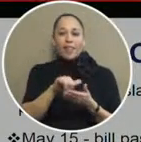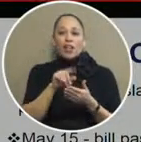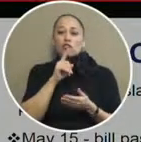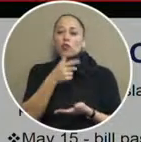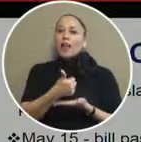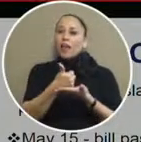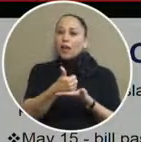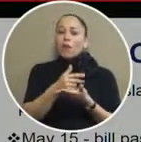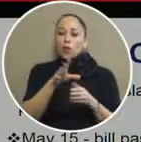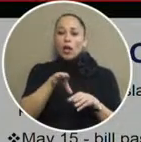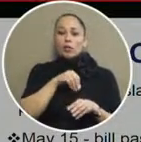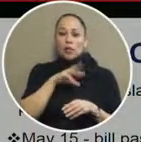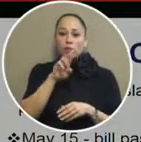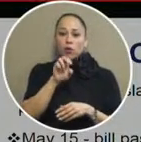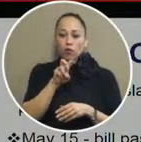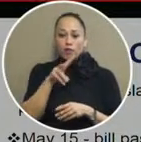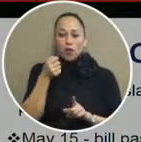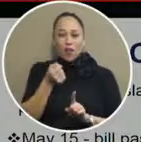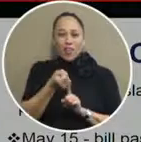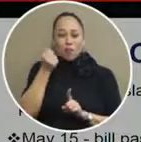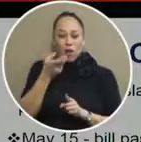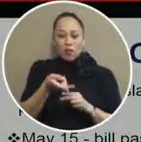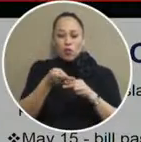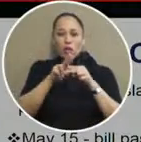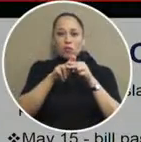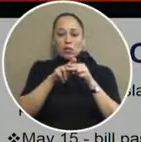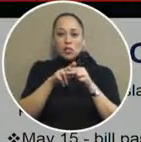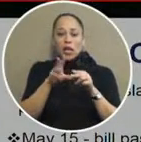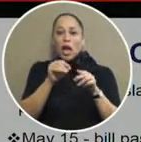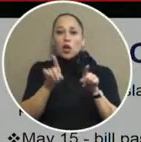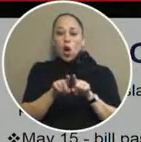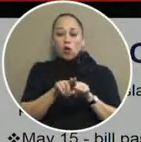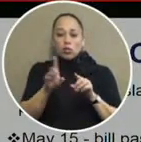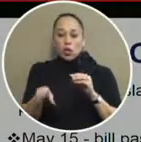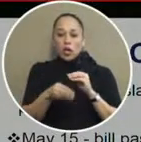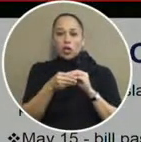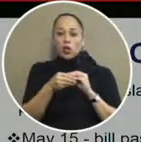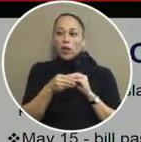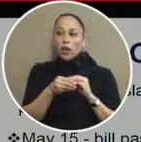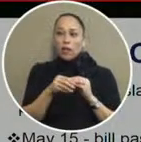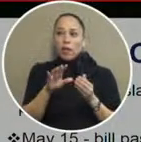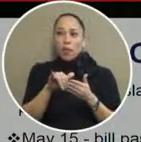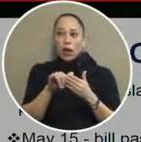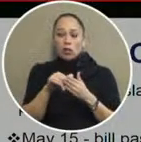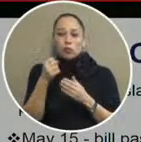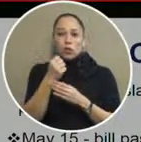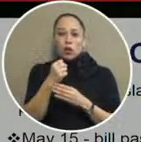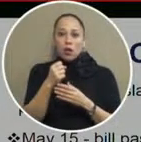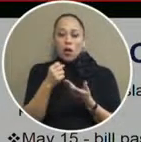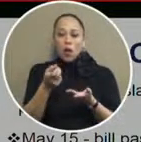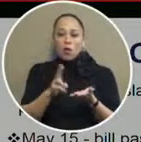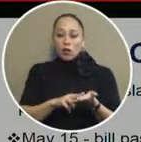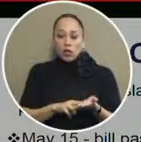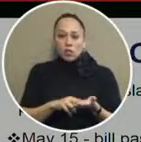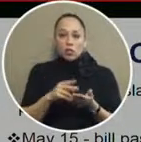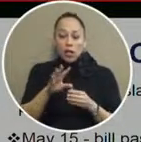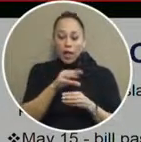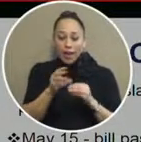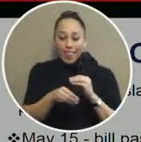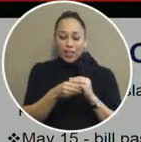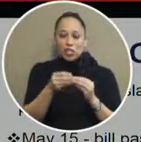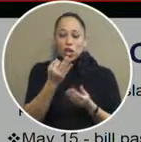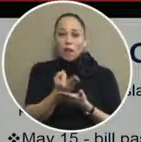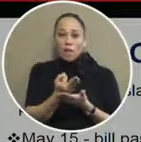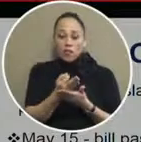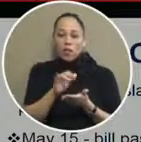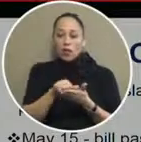help offset the revenue impacts that we're facing. Also included in there $75 billion for testing and contact tracing. Again, additional funding,